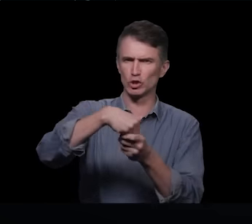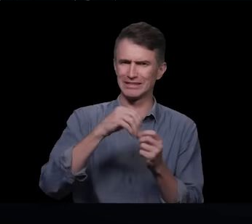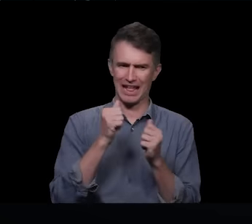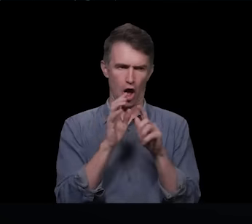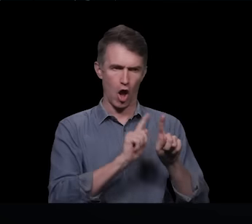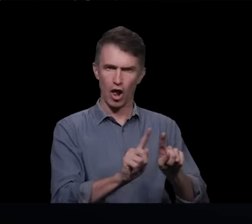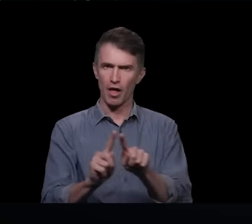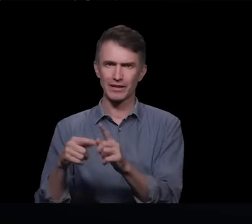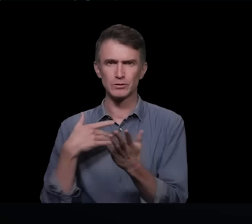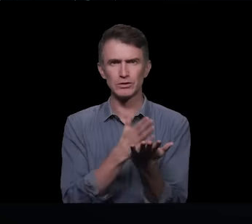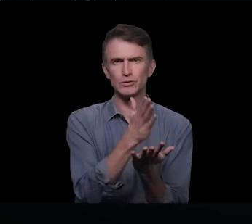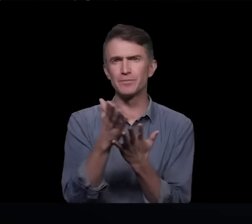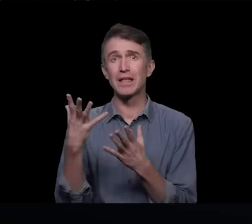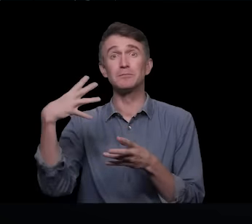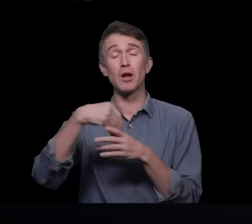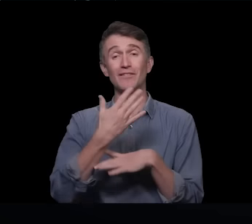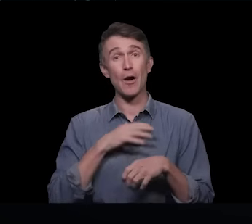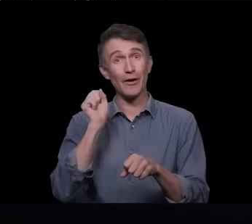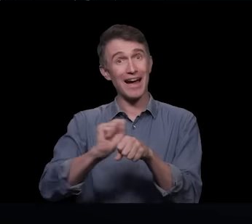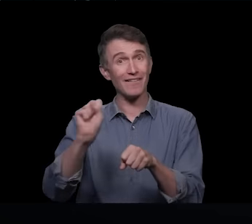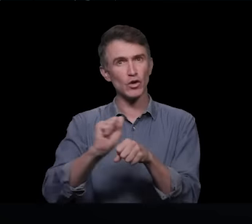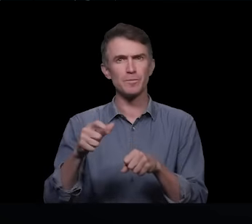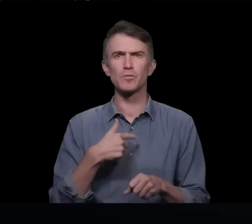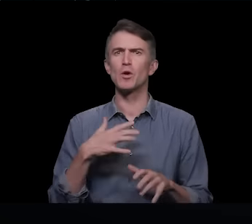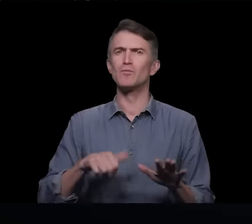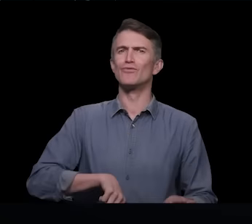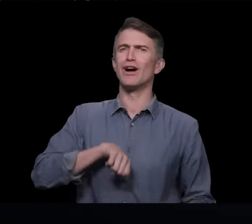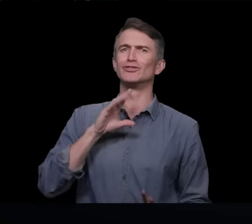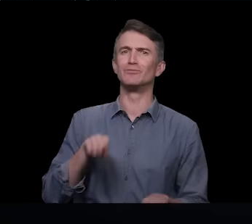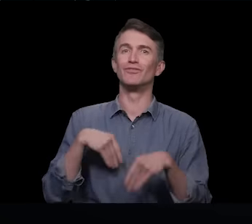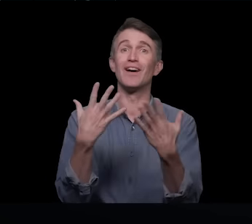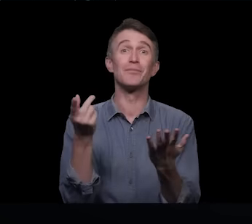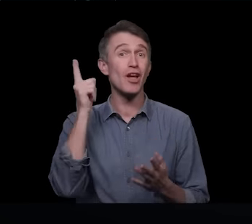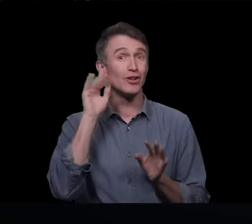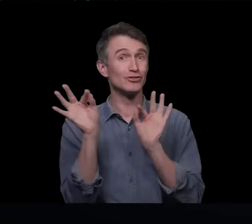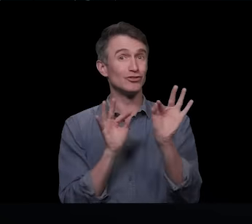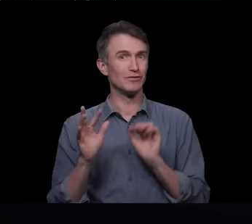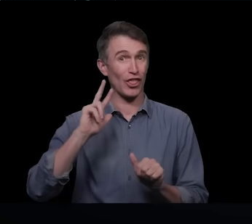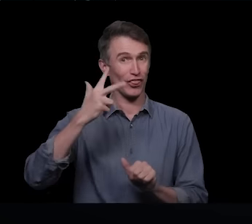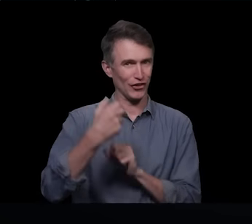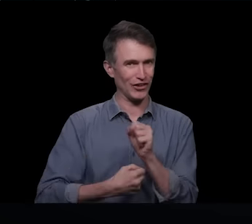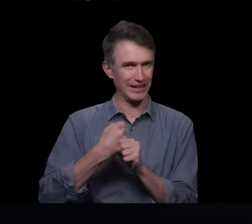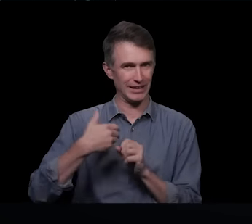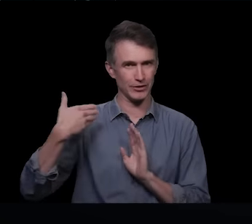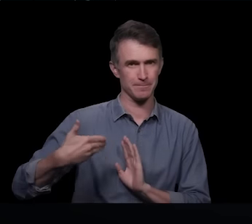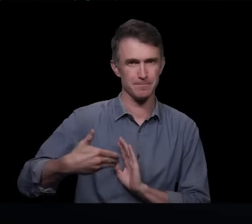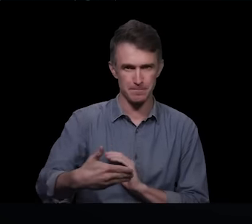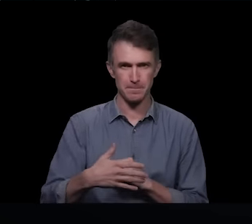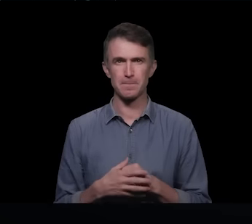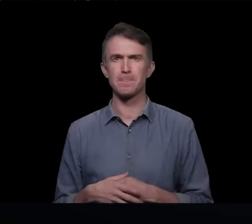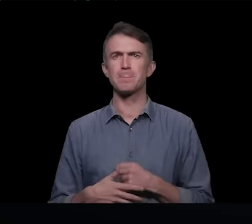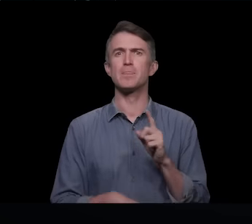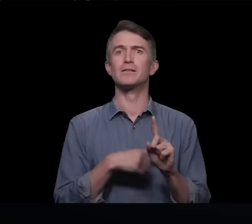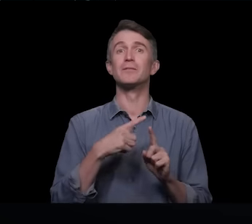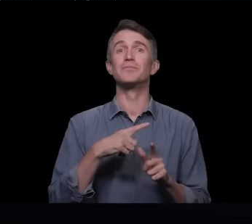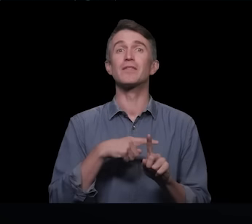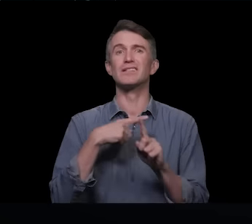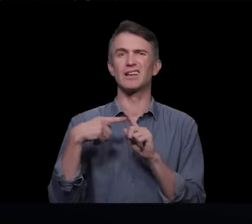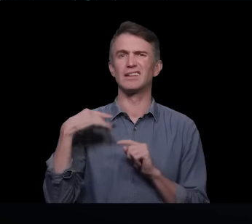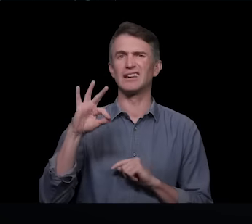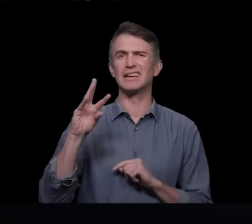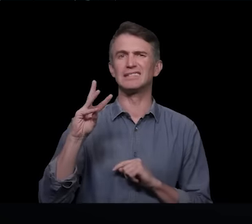inclusion in everything we do. As part of this effort, we're proud to have provided live audio description for a third year